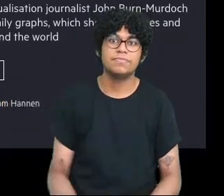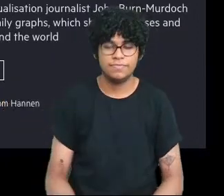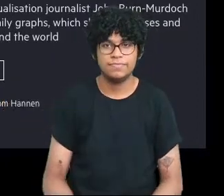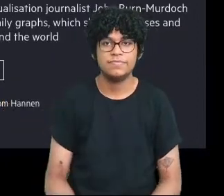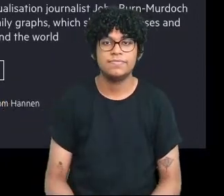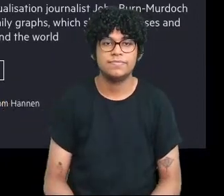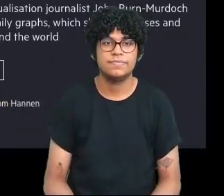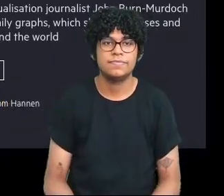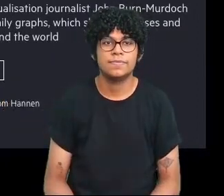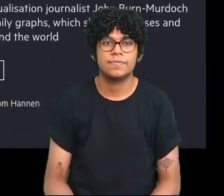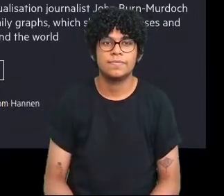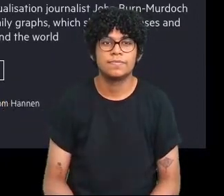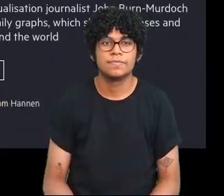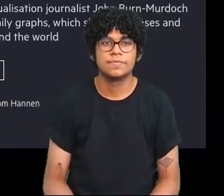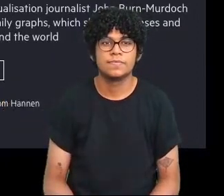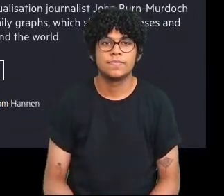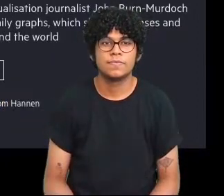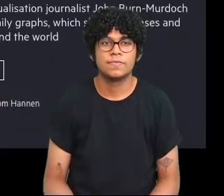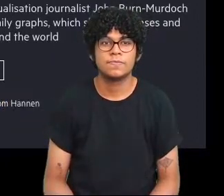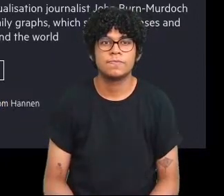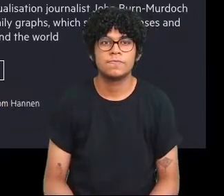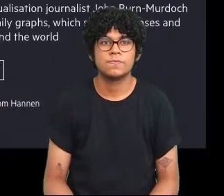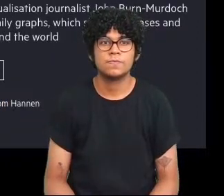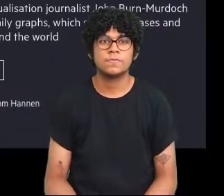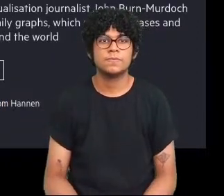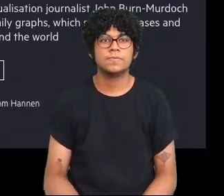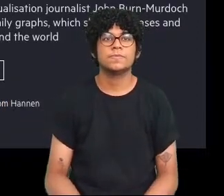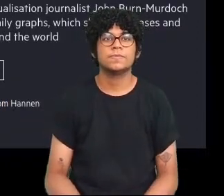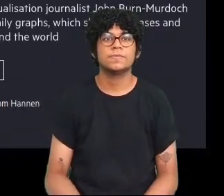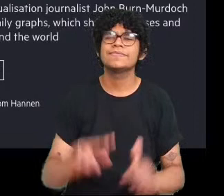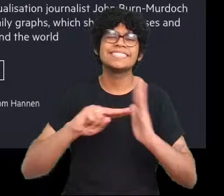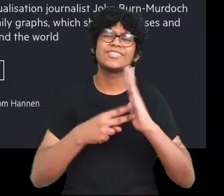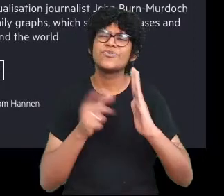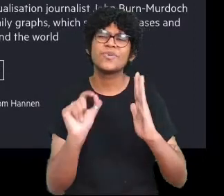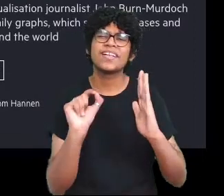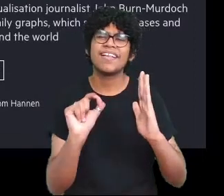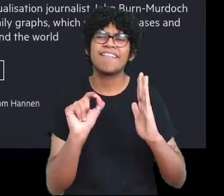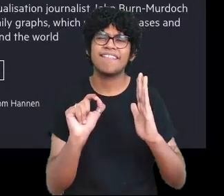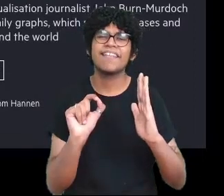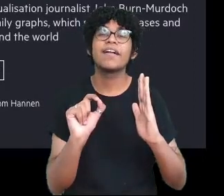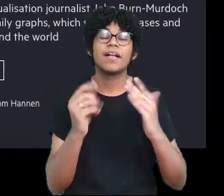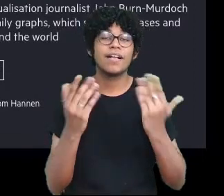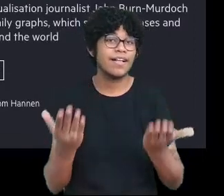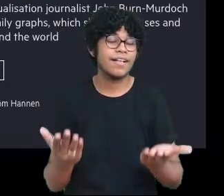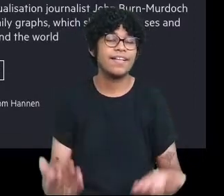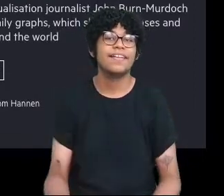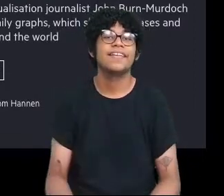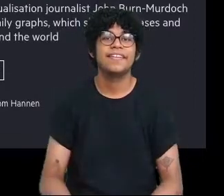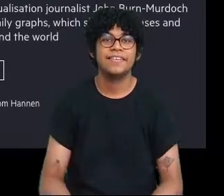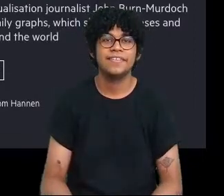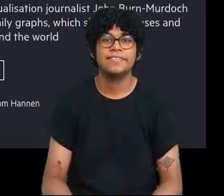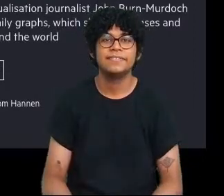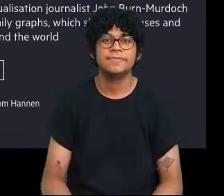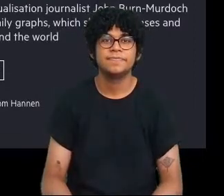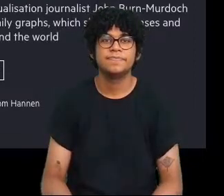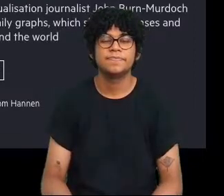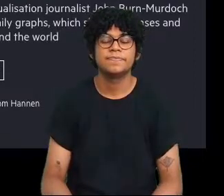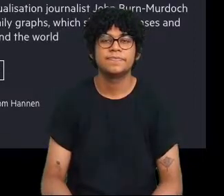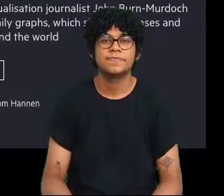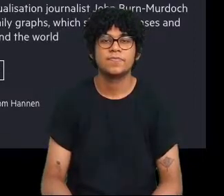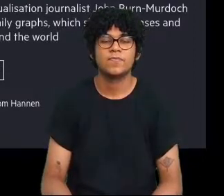And what that means is that because disease is something, or like in a